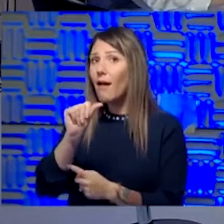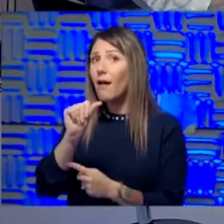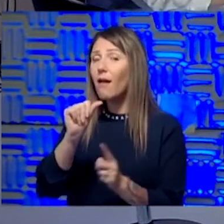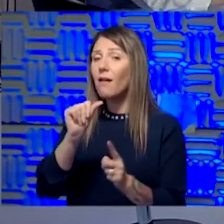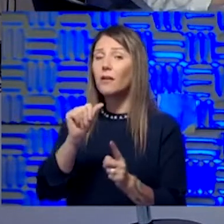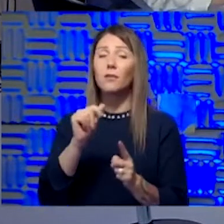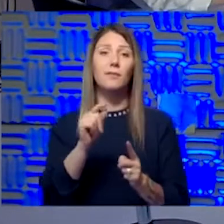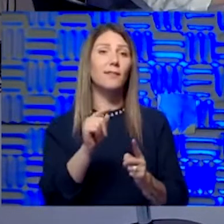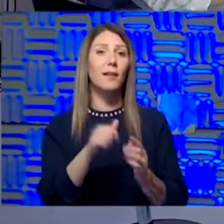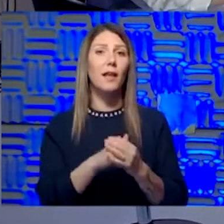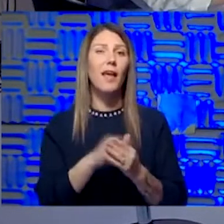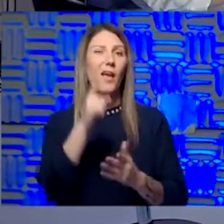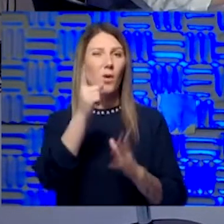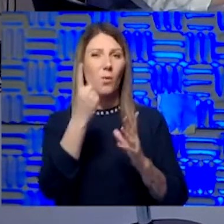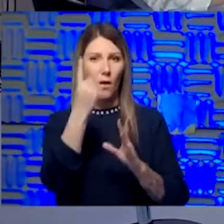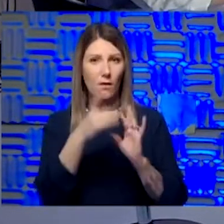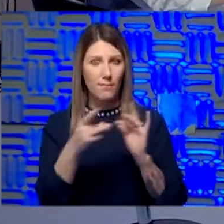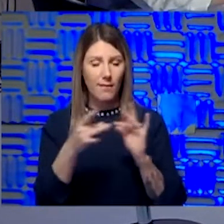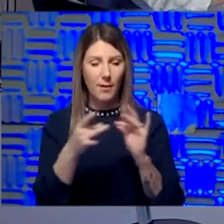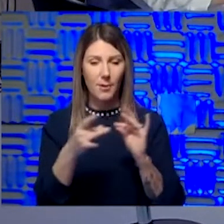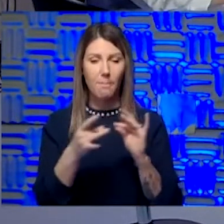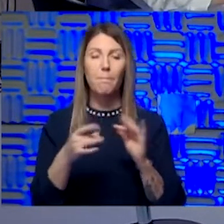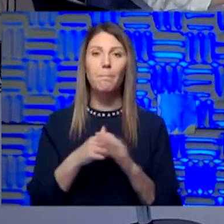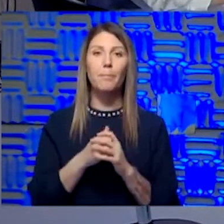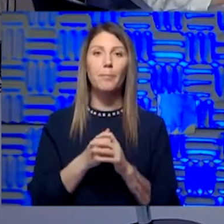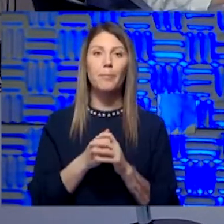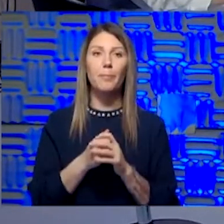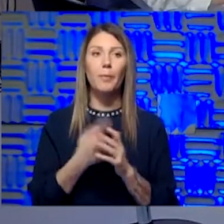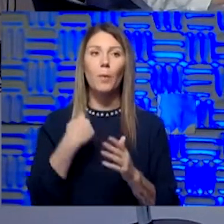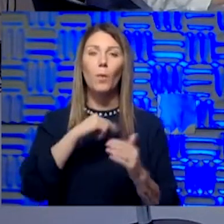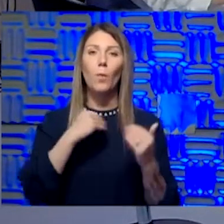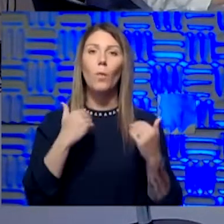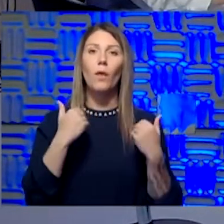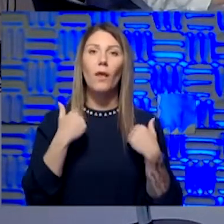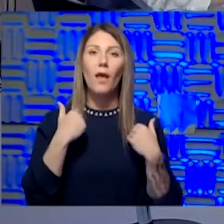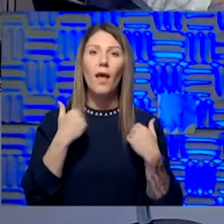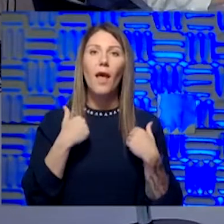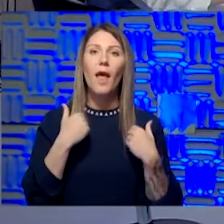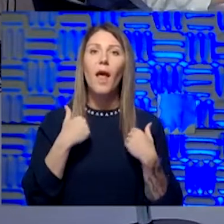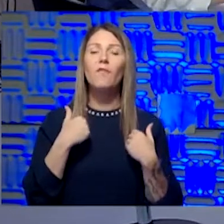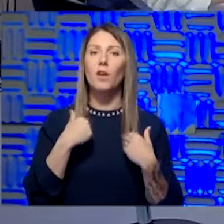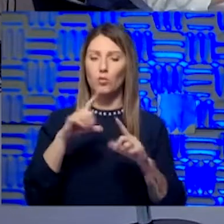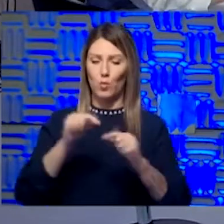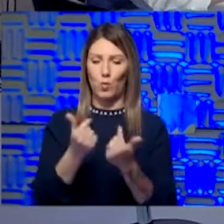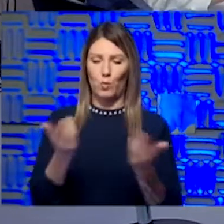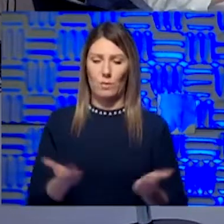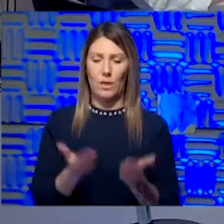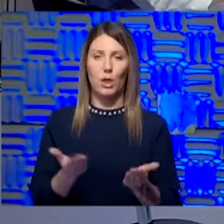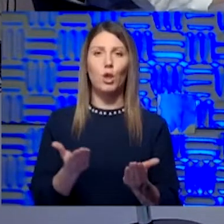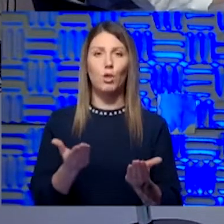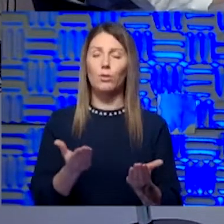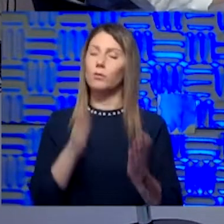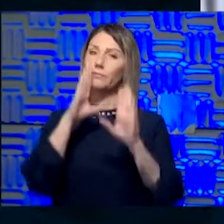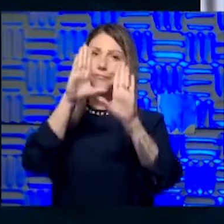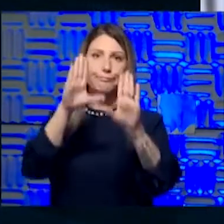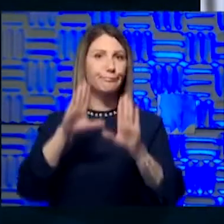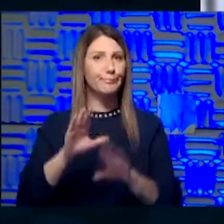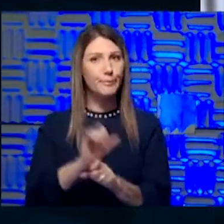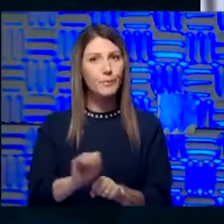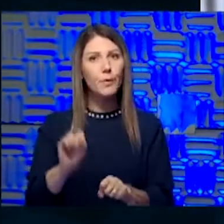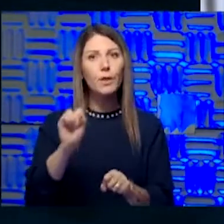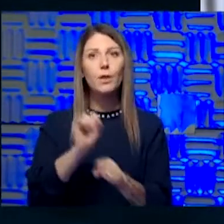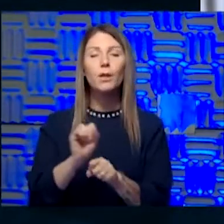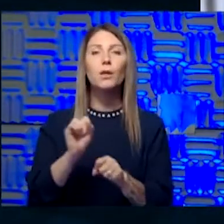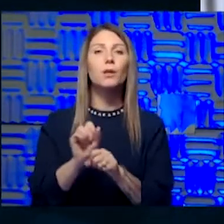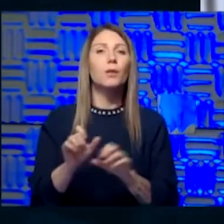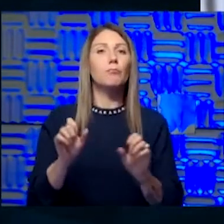Well, I'll make one comment. We have a hospitalist group here who has done an outstanding job of